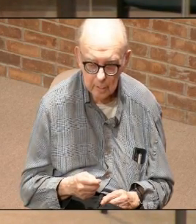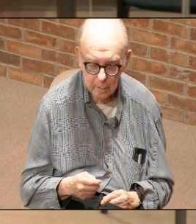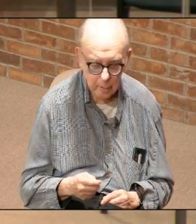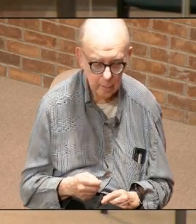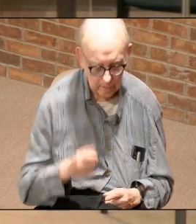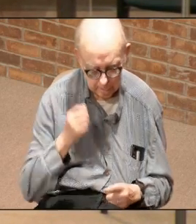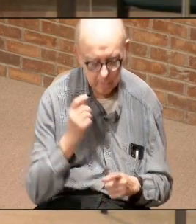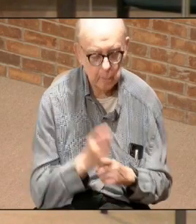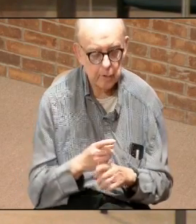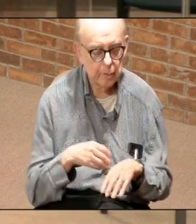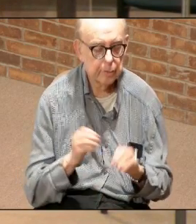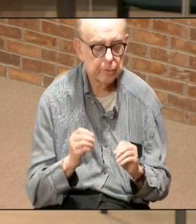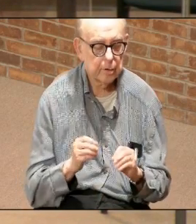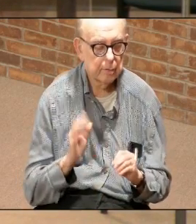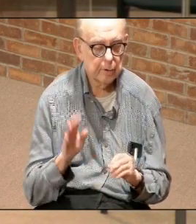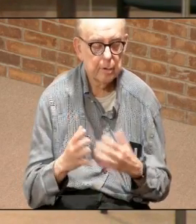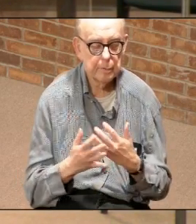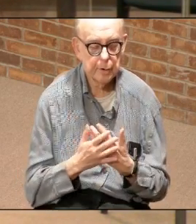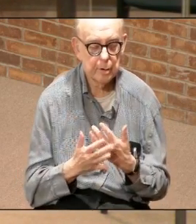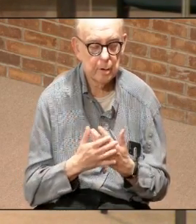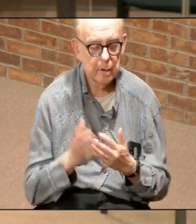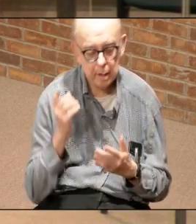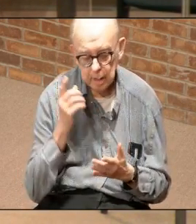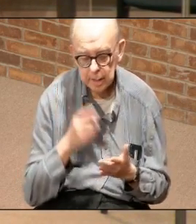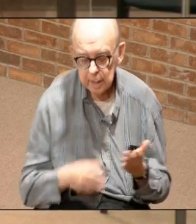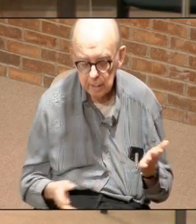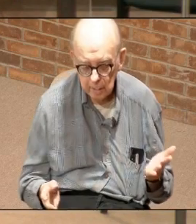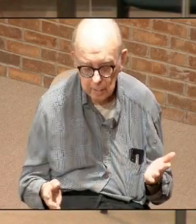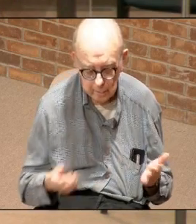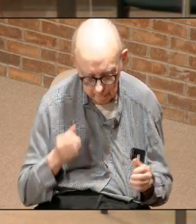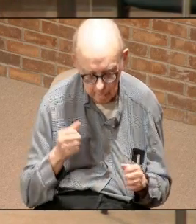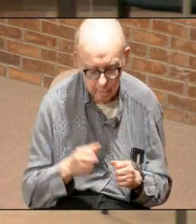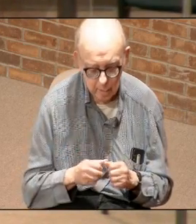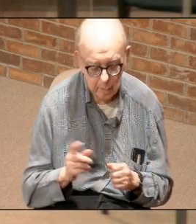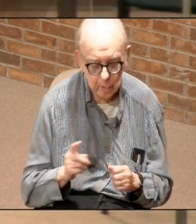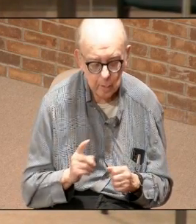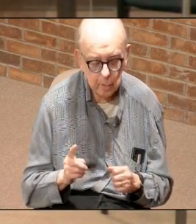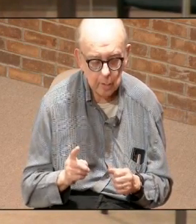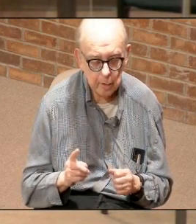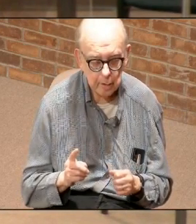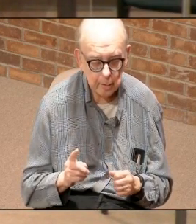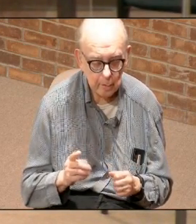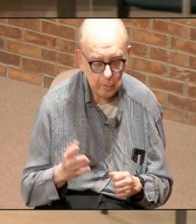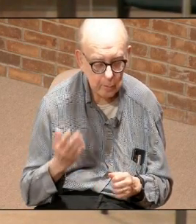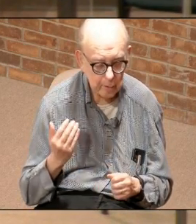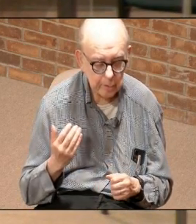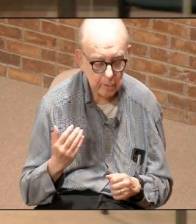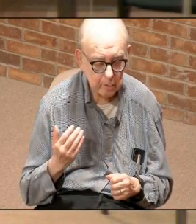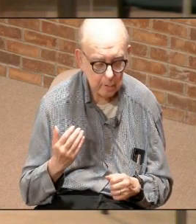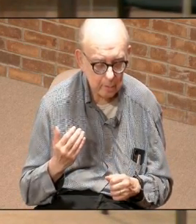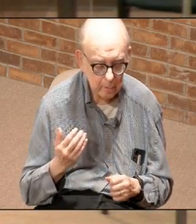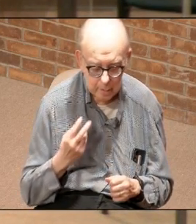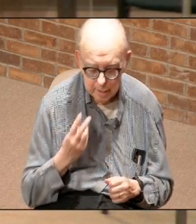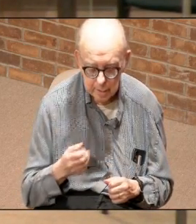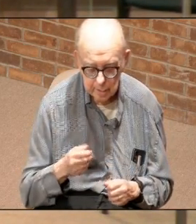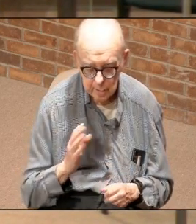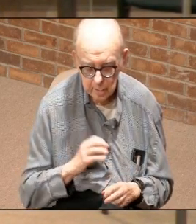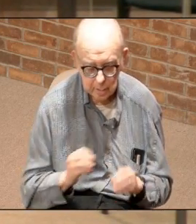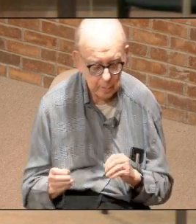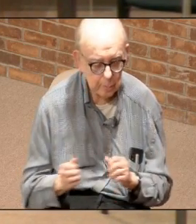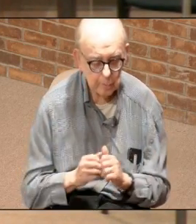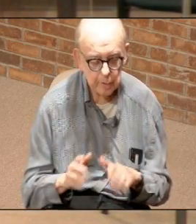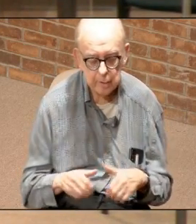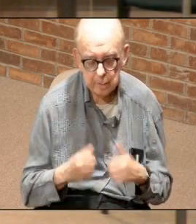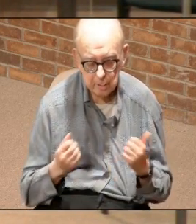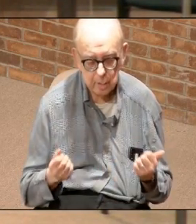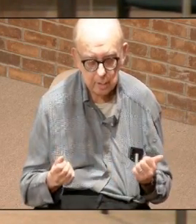His brother sold him. He was imprisoned. And guess what? He remembered where he was, okay? And you could see God moving with his